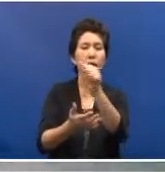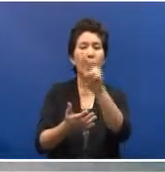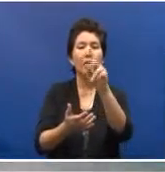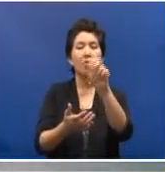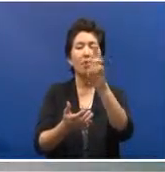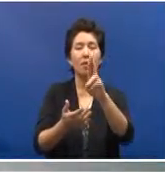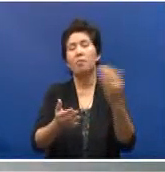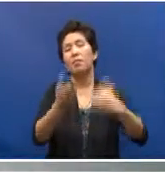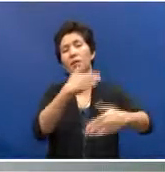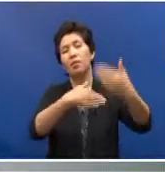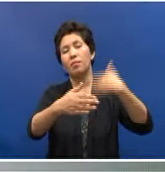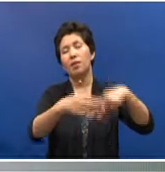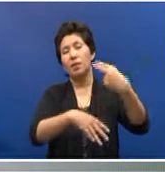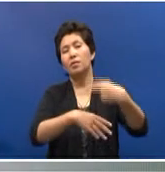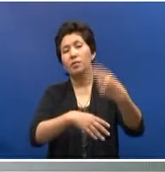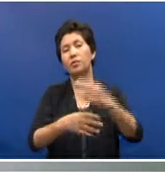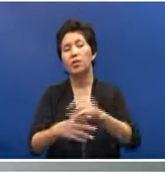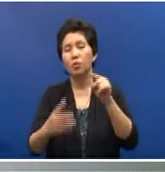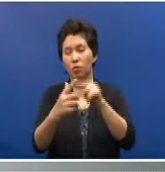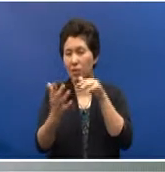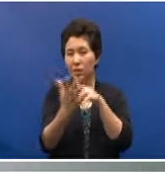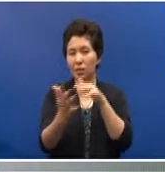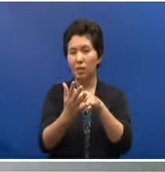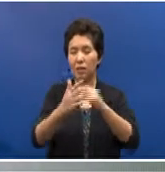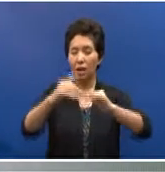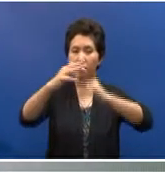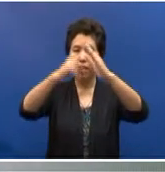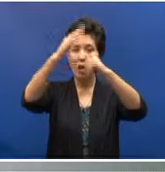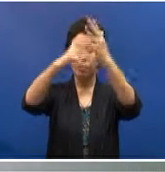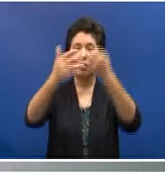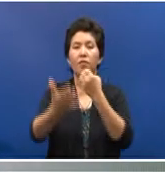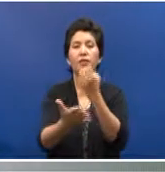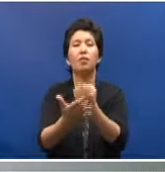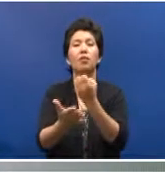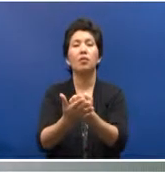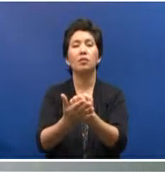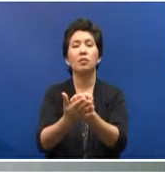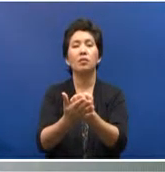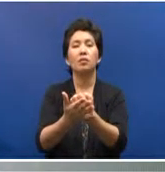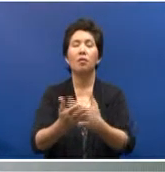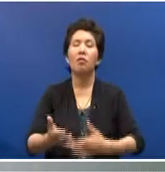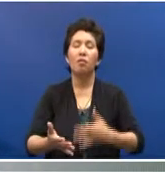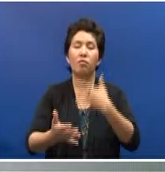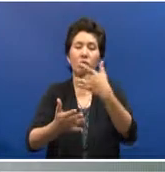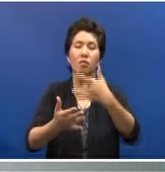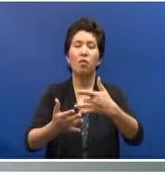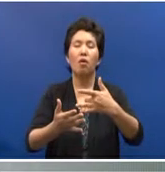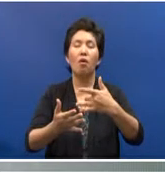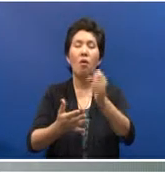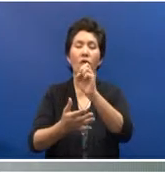go back in history, okay, to study the development of economic as a field of knowledge.